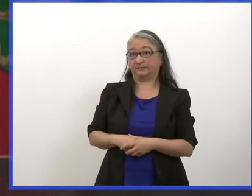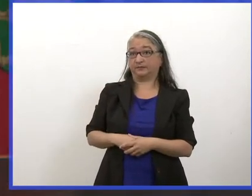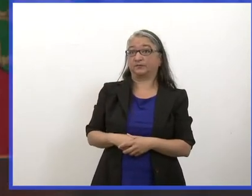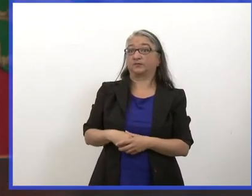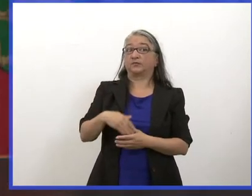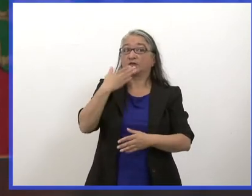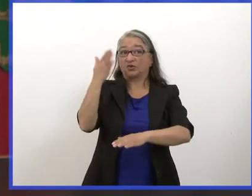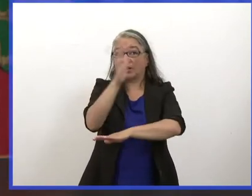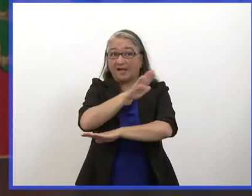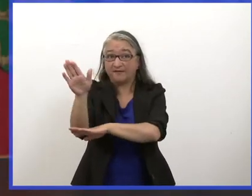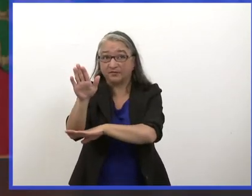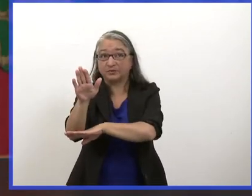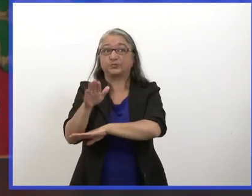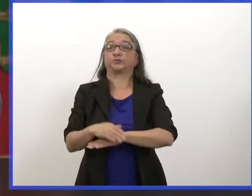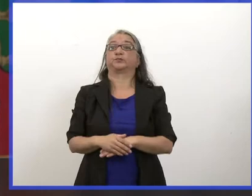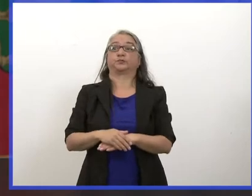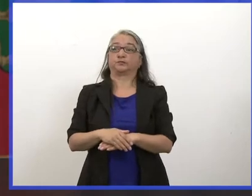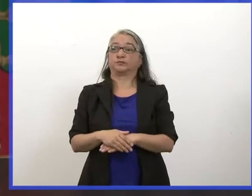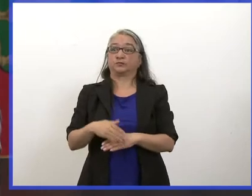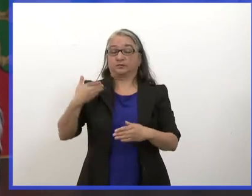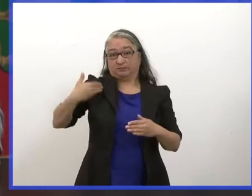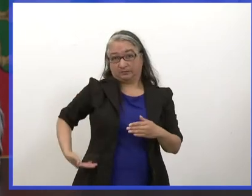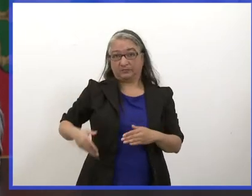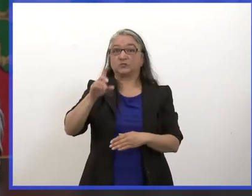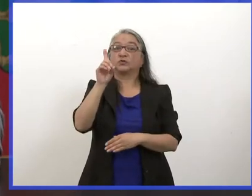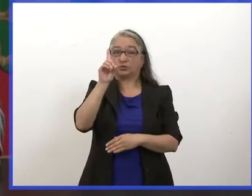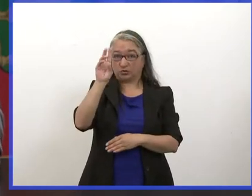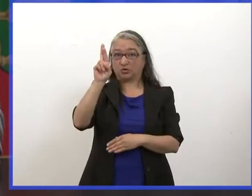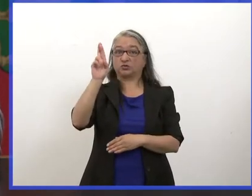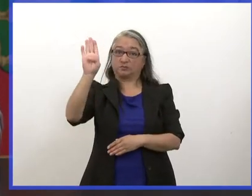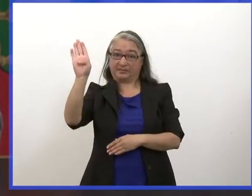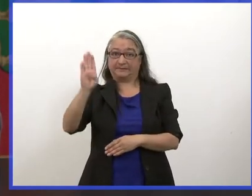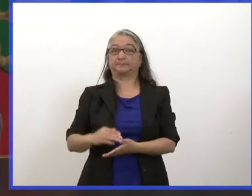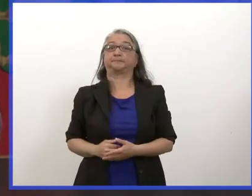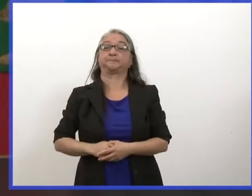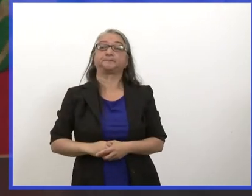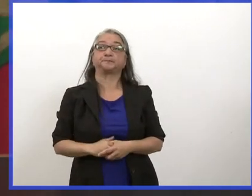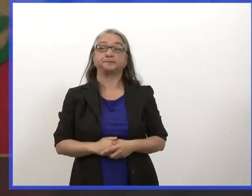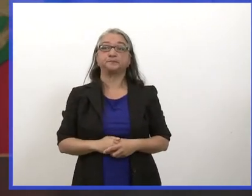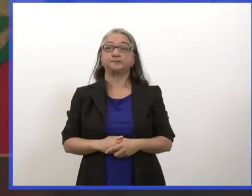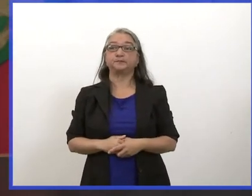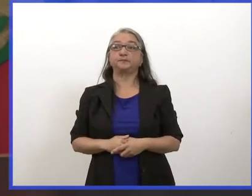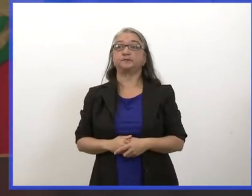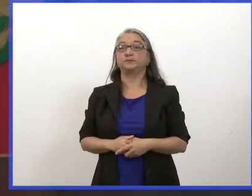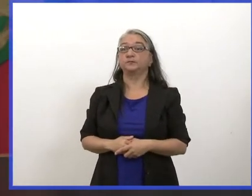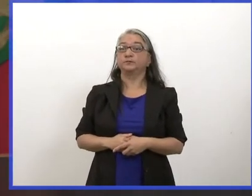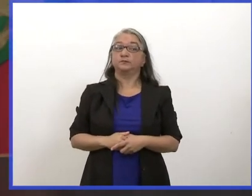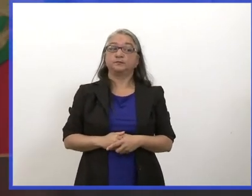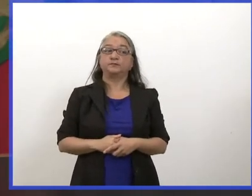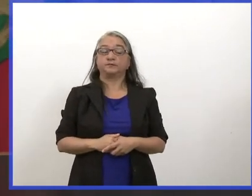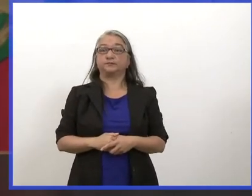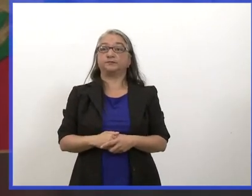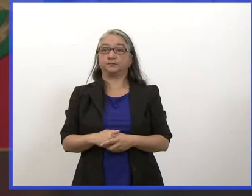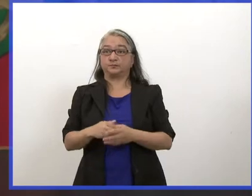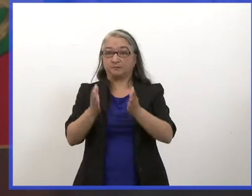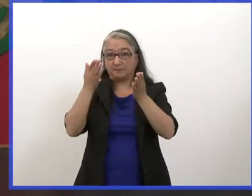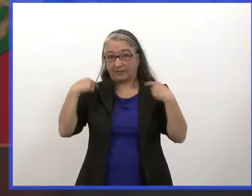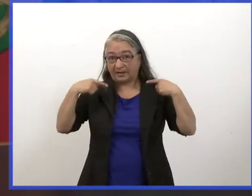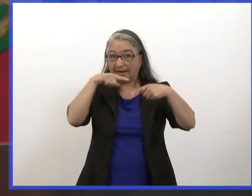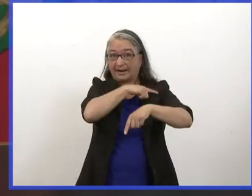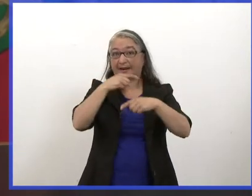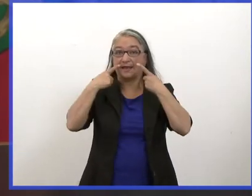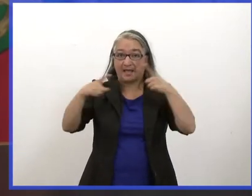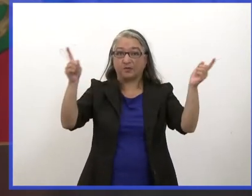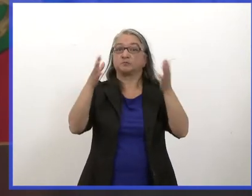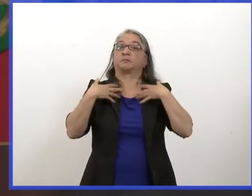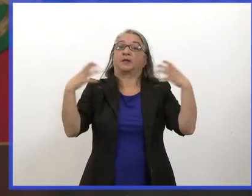Officer. We're implementing new and strengthened public health orders for the next 2 weeks, and this is because our